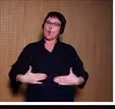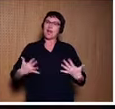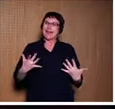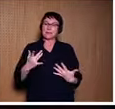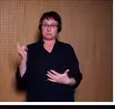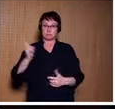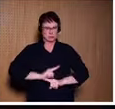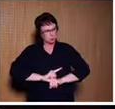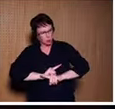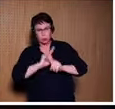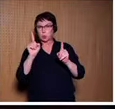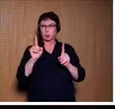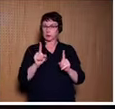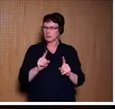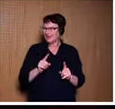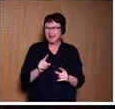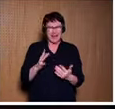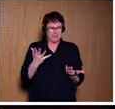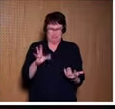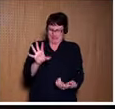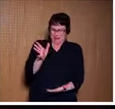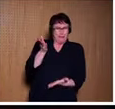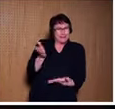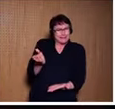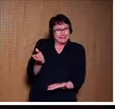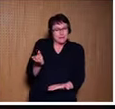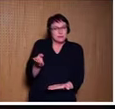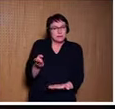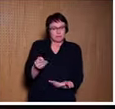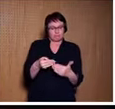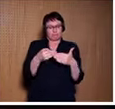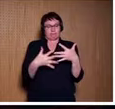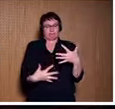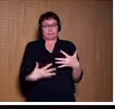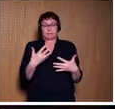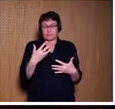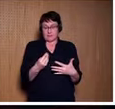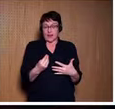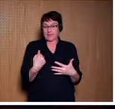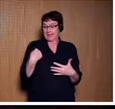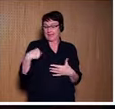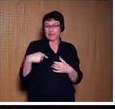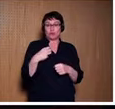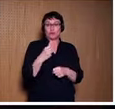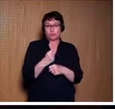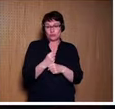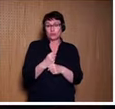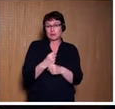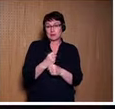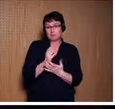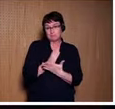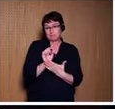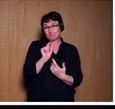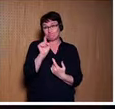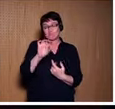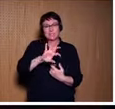we've seen more than 70 anti-LGBT laws and regulations passed into law only this year. So what I'm